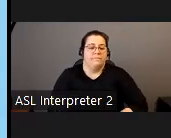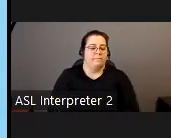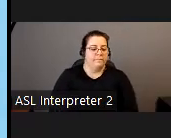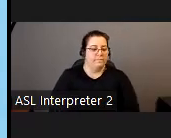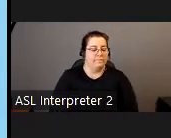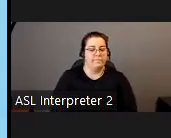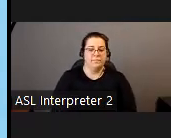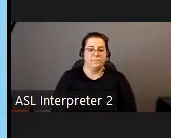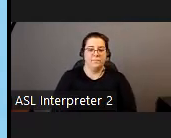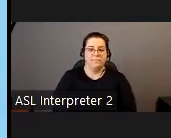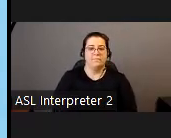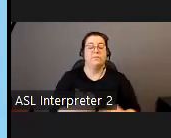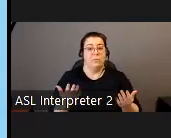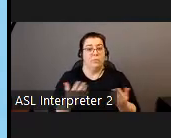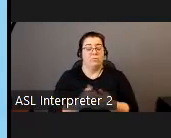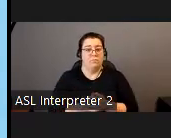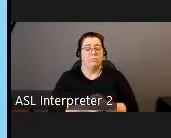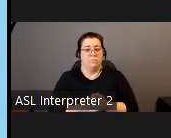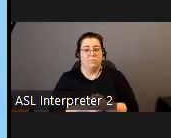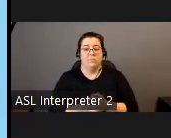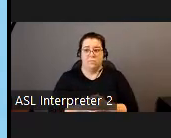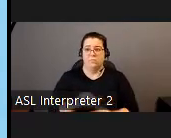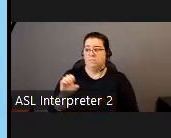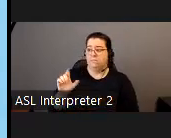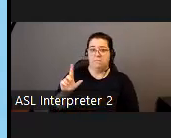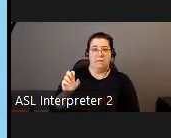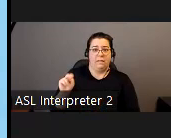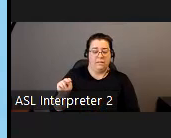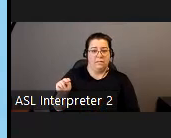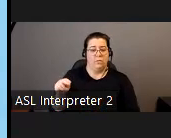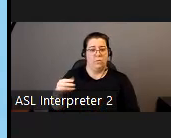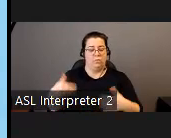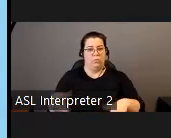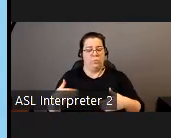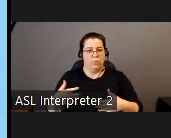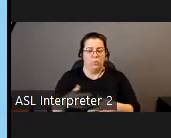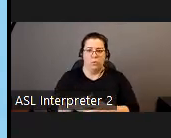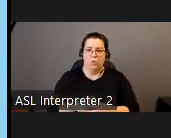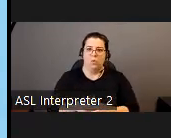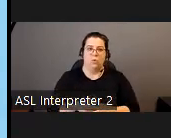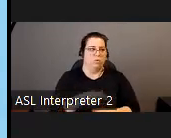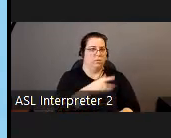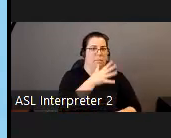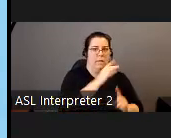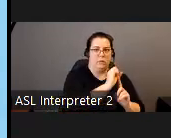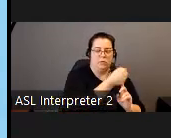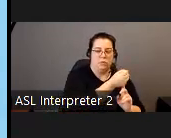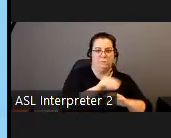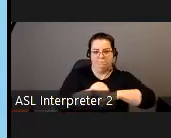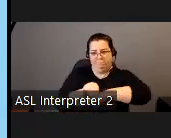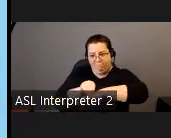So lots to talk about what's happening to Ellen. What are the implications for her? Why